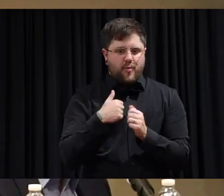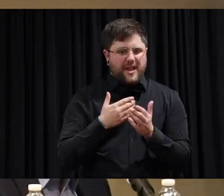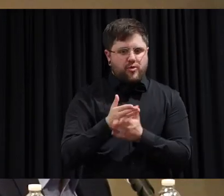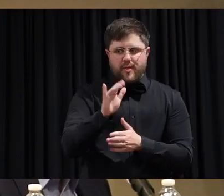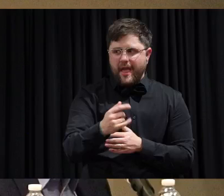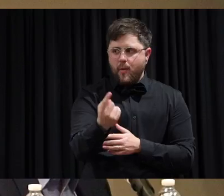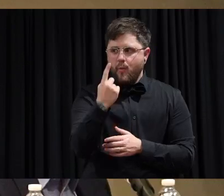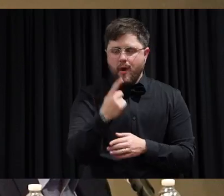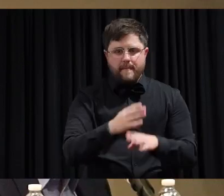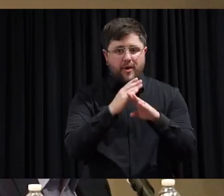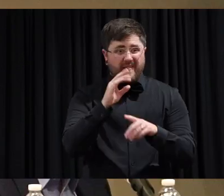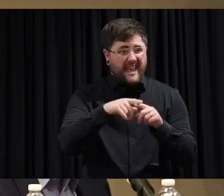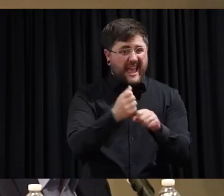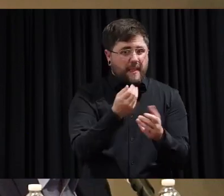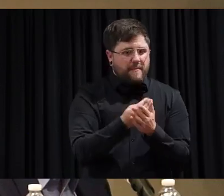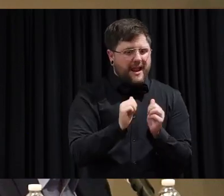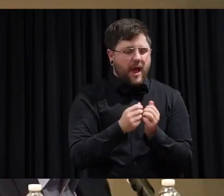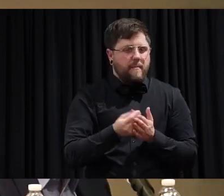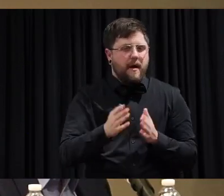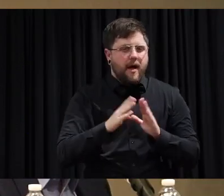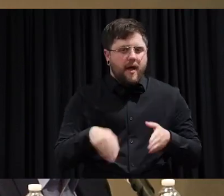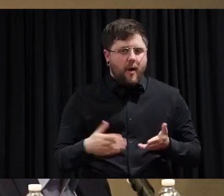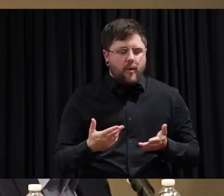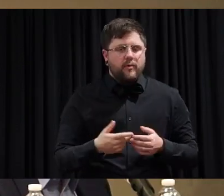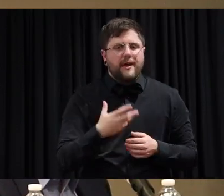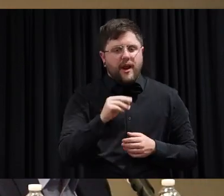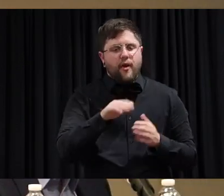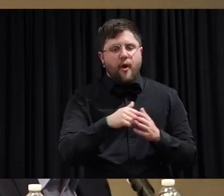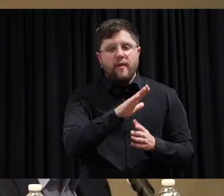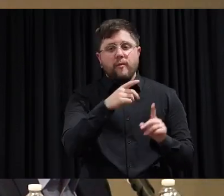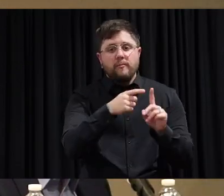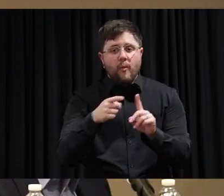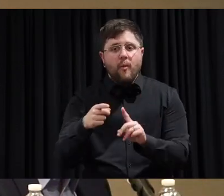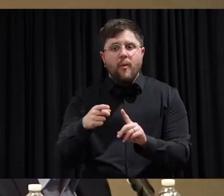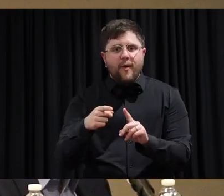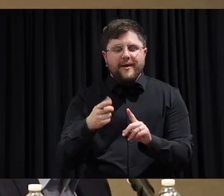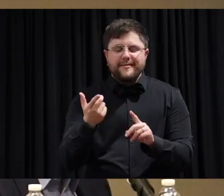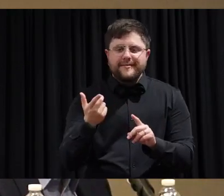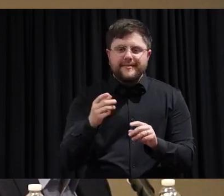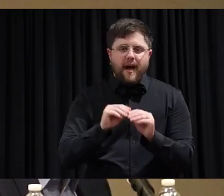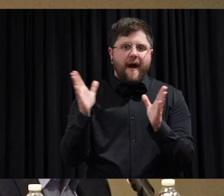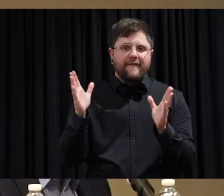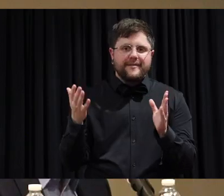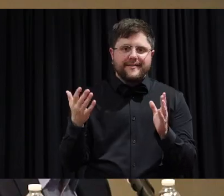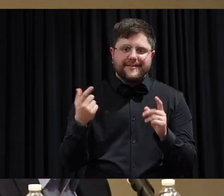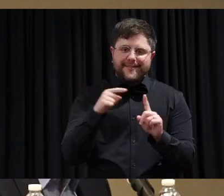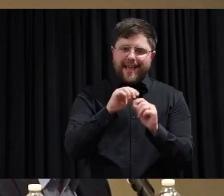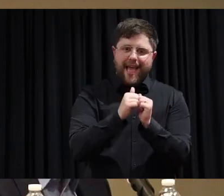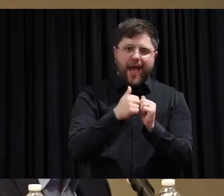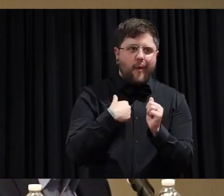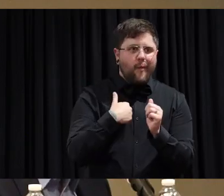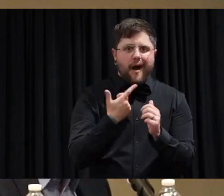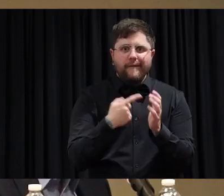get the money. How can you buy the house? Yeah. And then all these other points go together with how do you maintain the home and the taxes are going to go